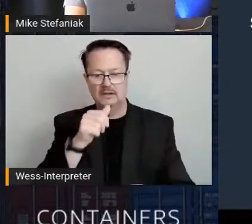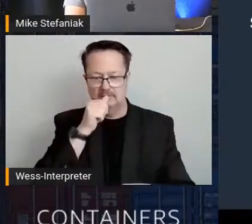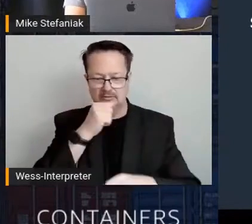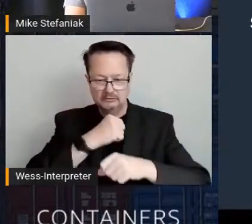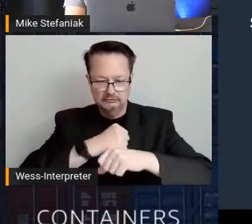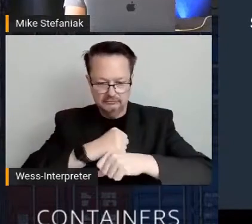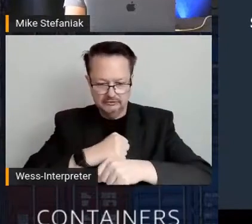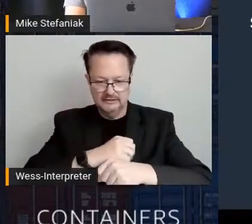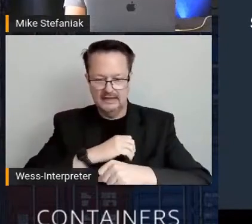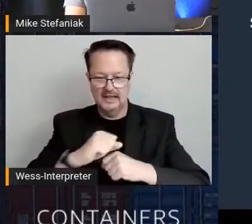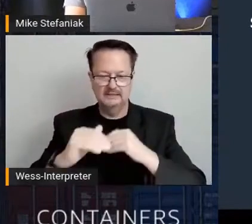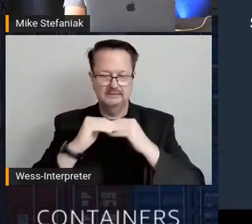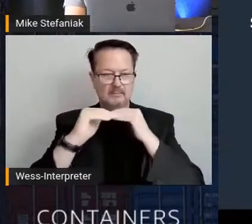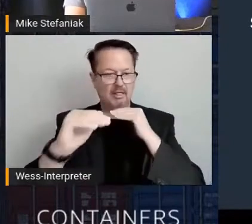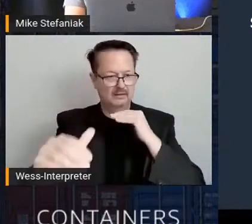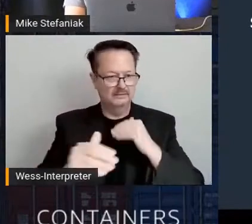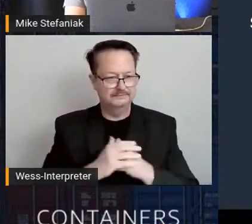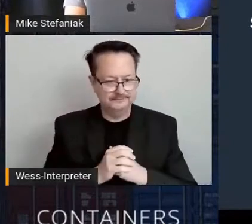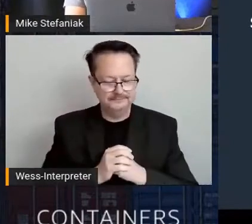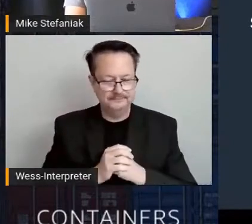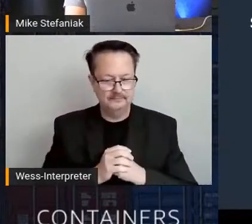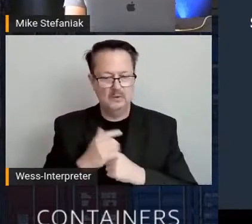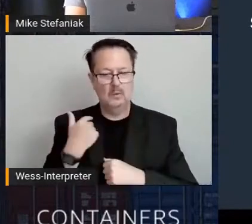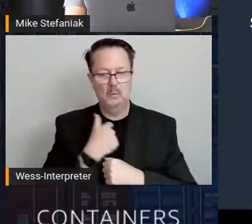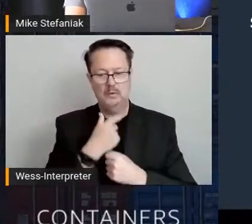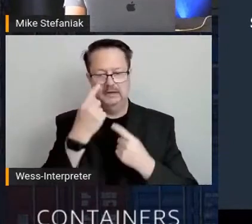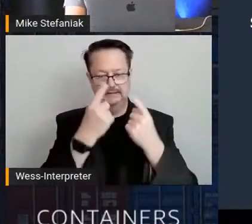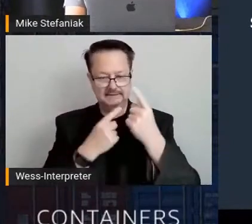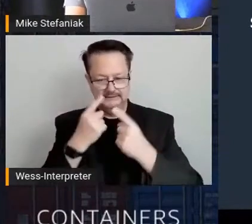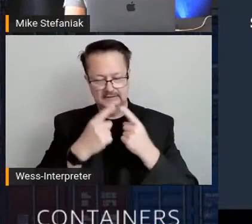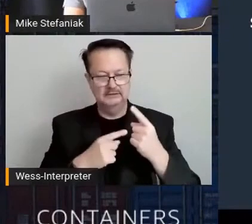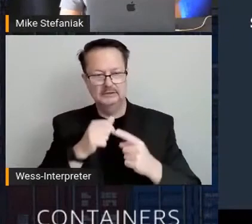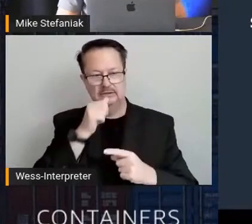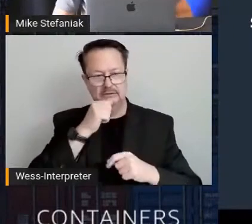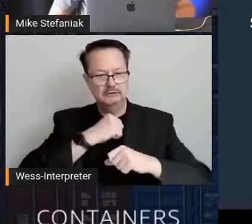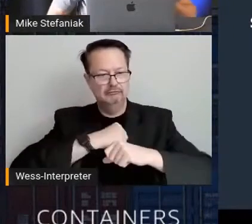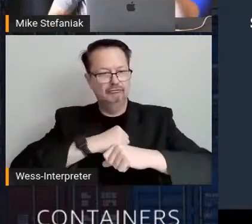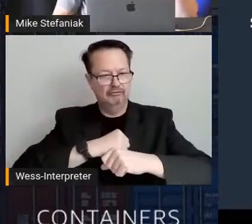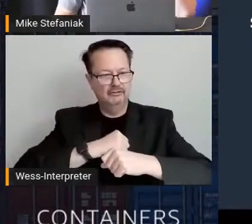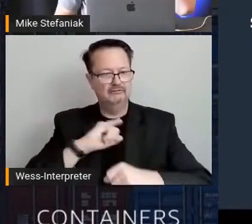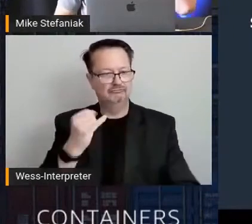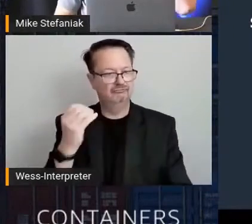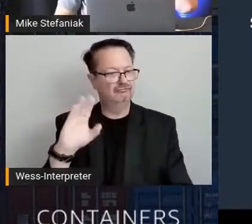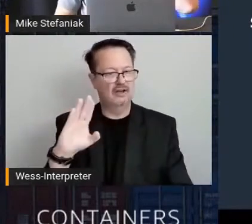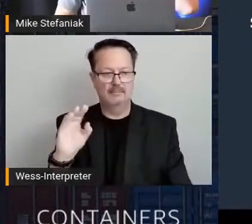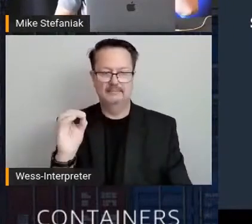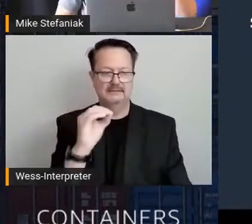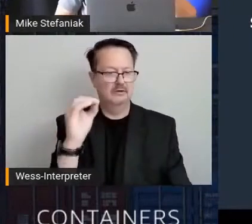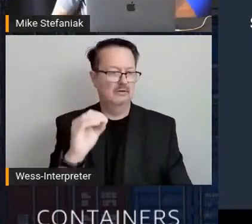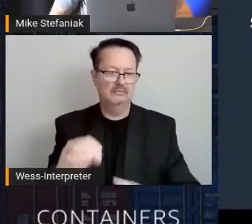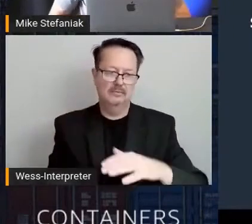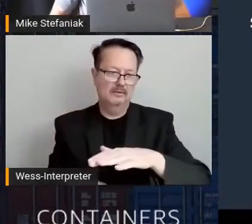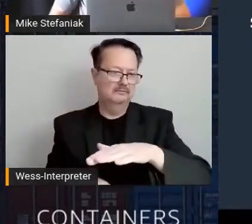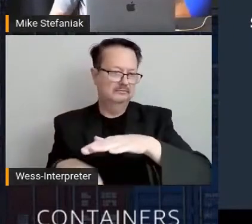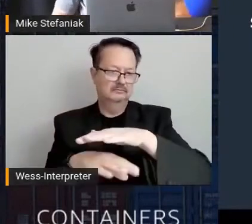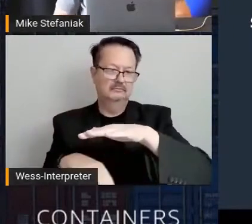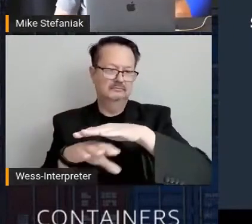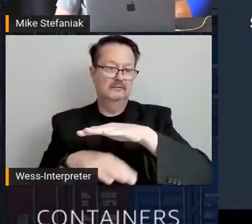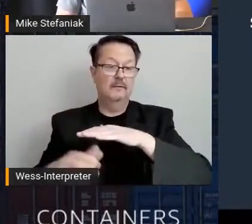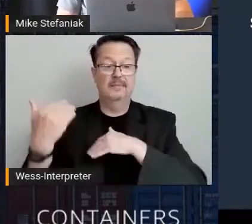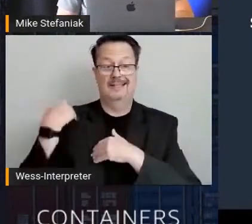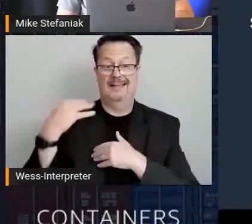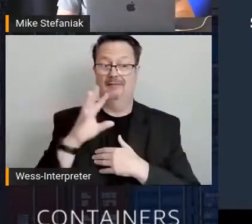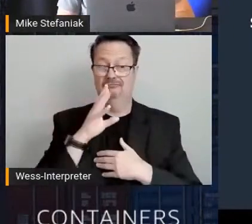and stability. We consider security as job zero, and I think from the last talk, you probably got an idea of